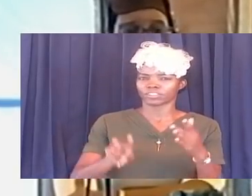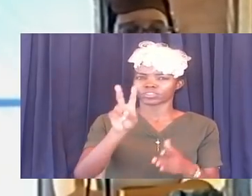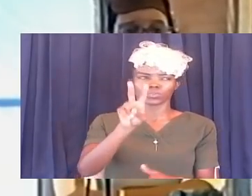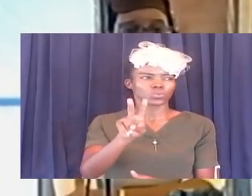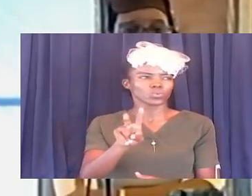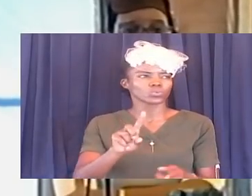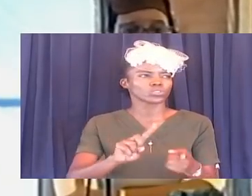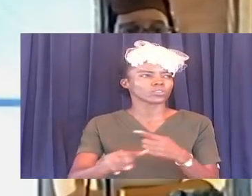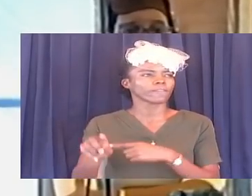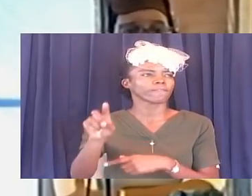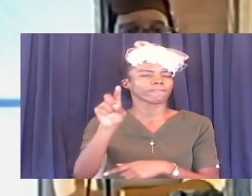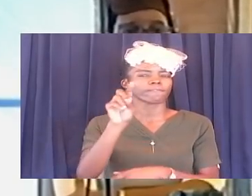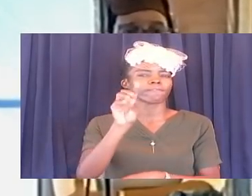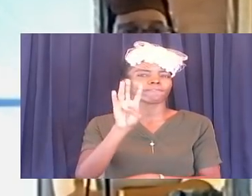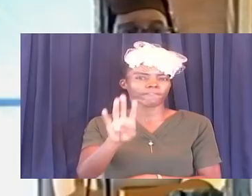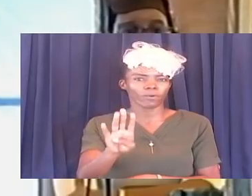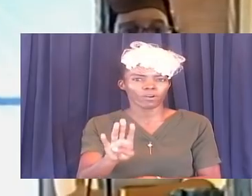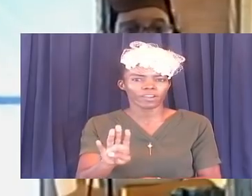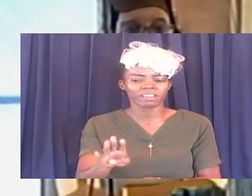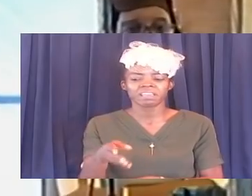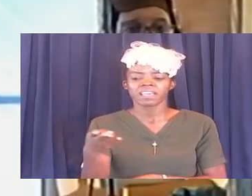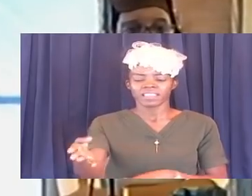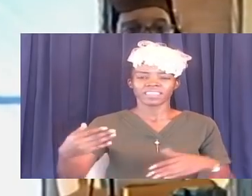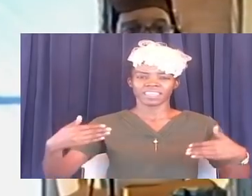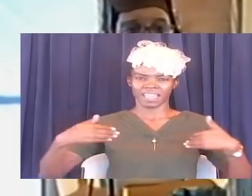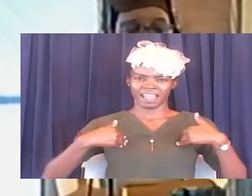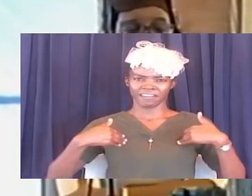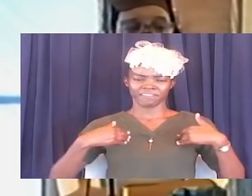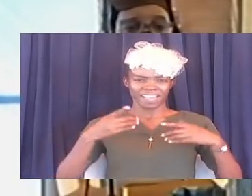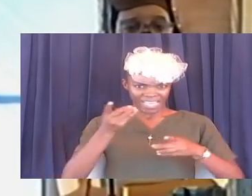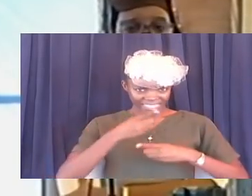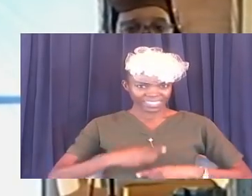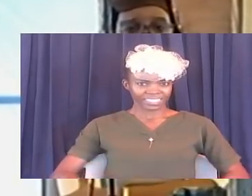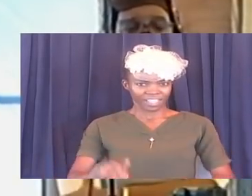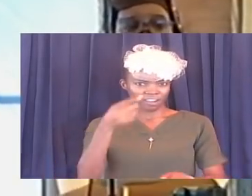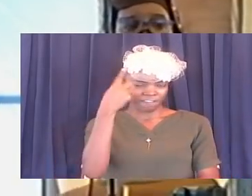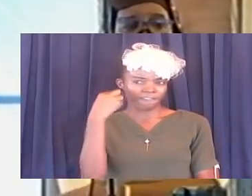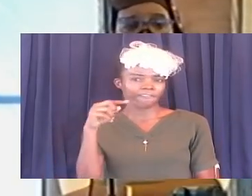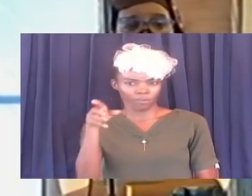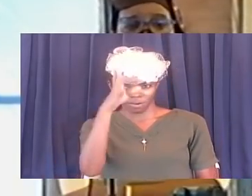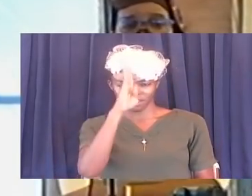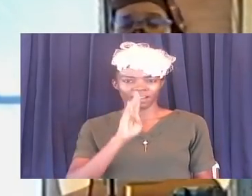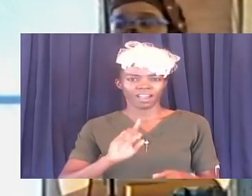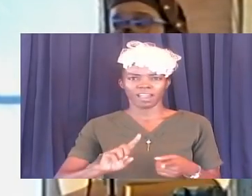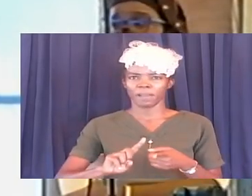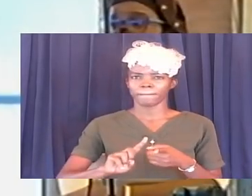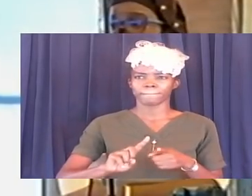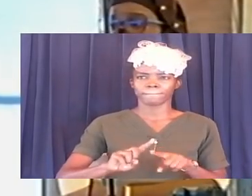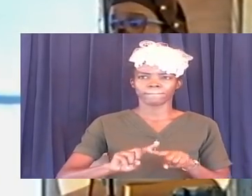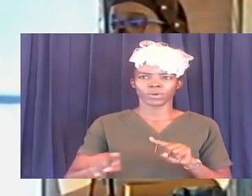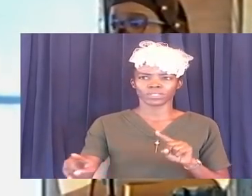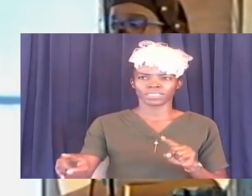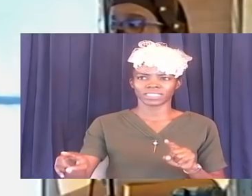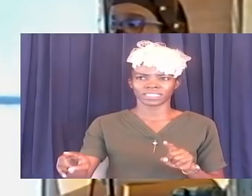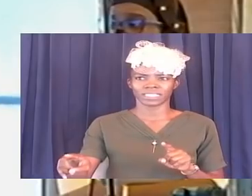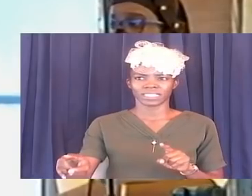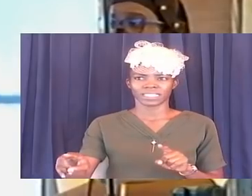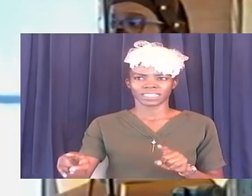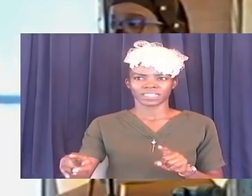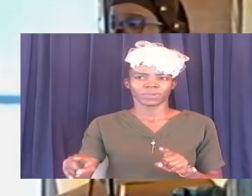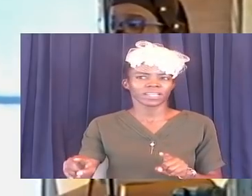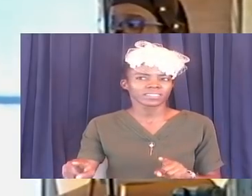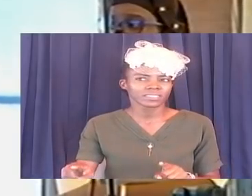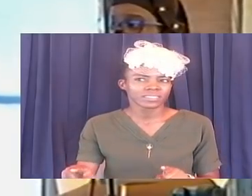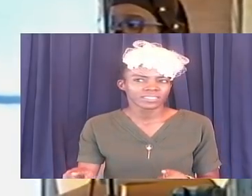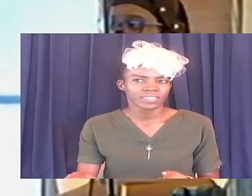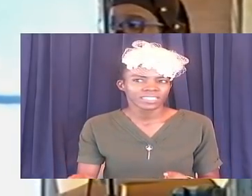God, but not according to knowledge. It says that they are ignorant of God's righteousness, and as such